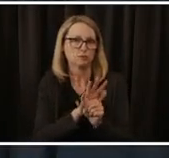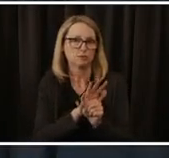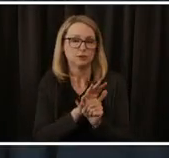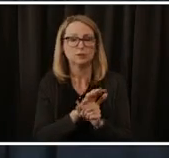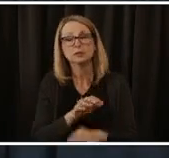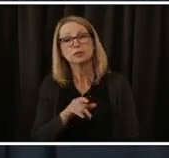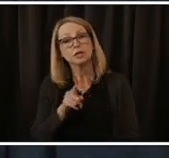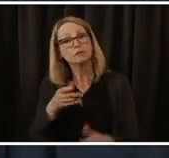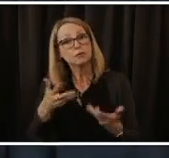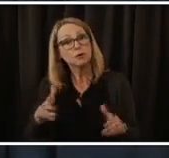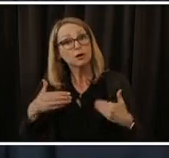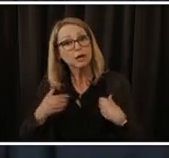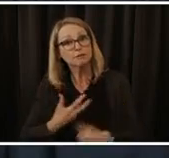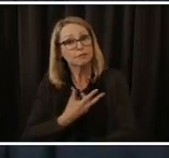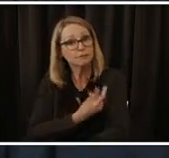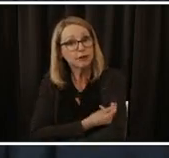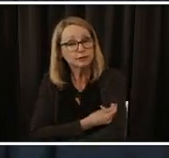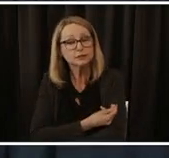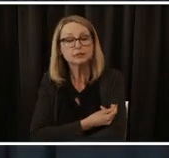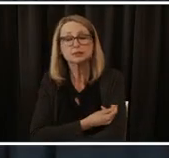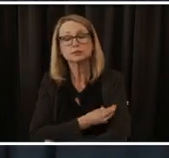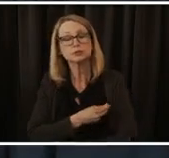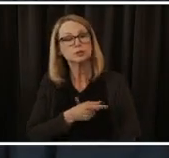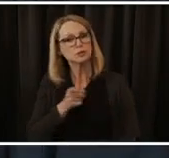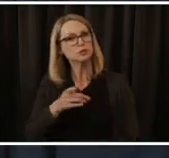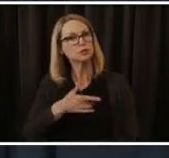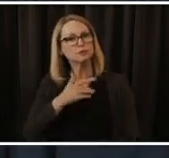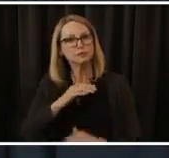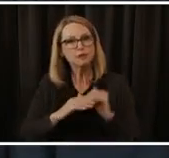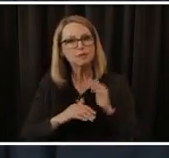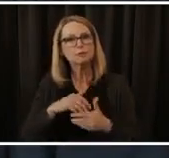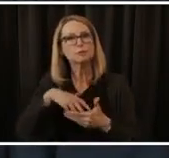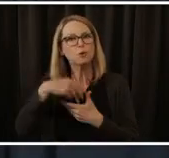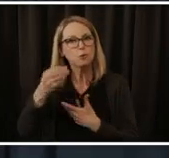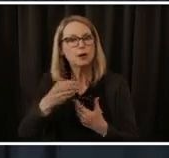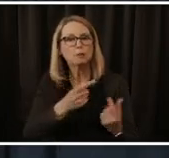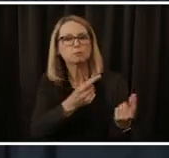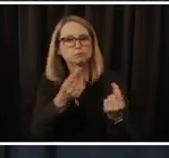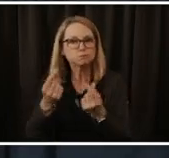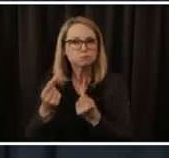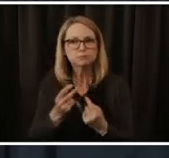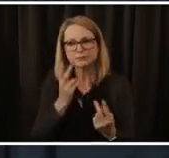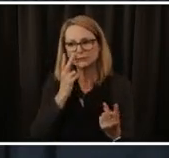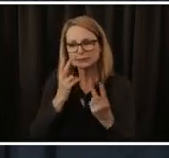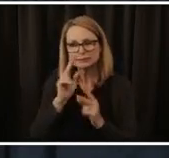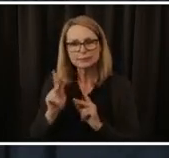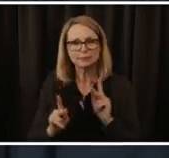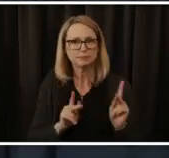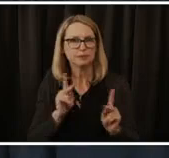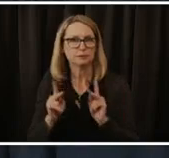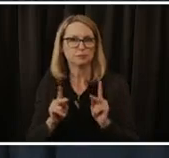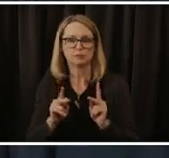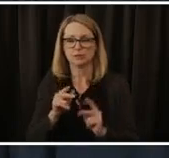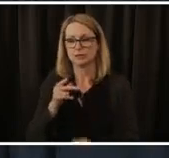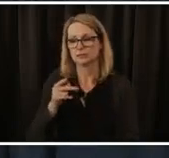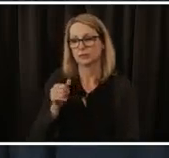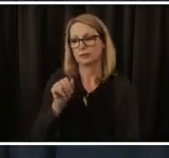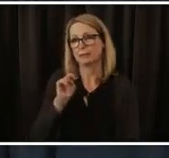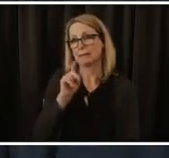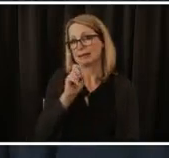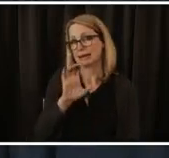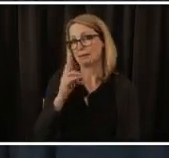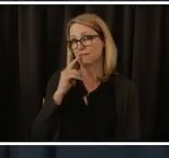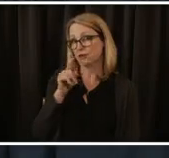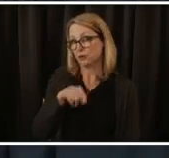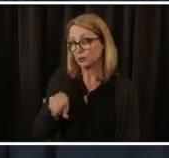you can have the confidence of seeing people and moving around, and for you, this pandemic is over. But keep in mind